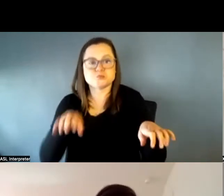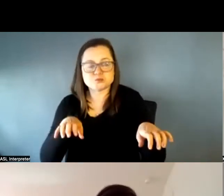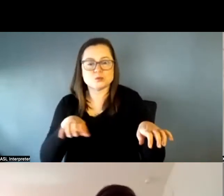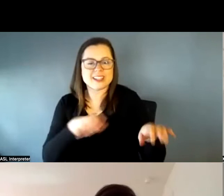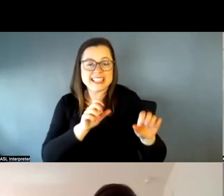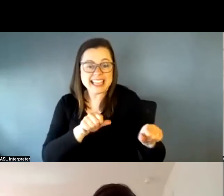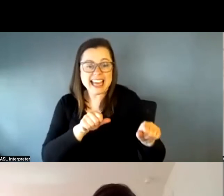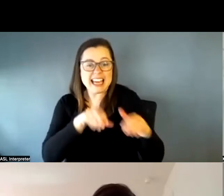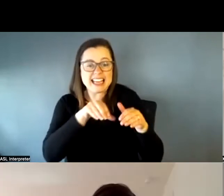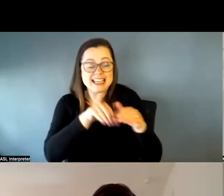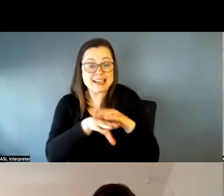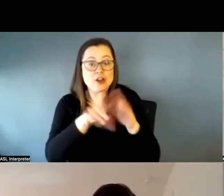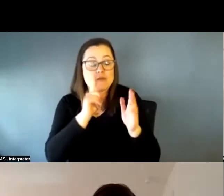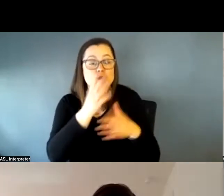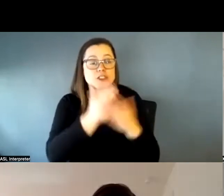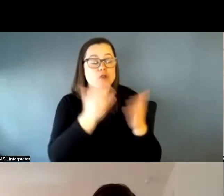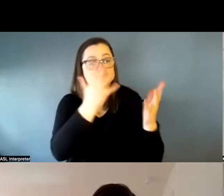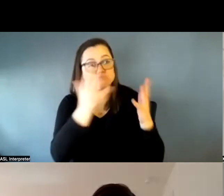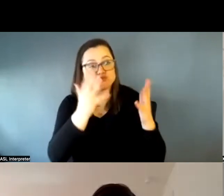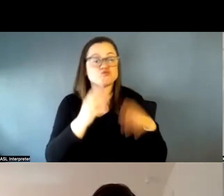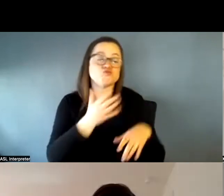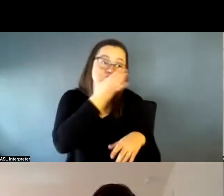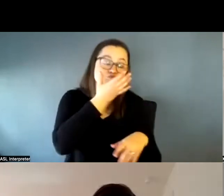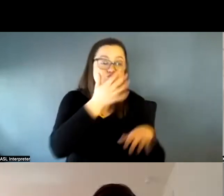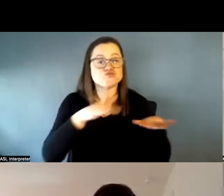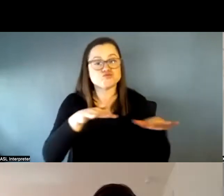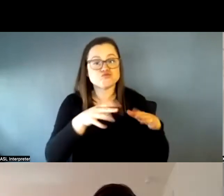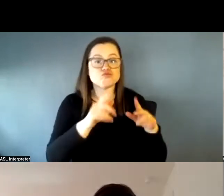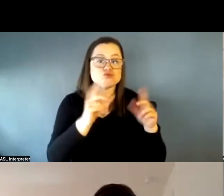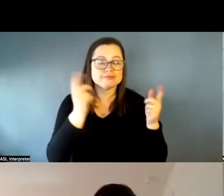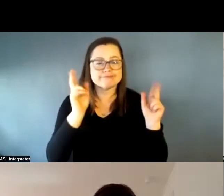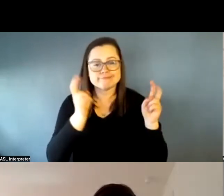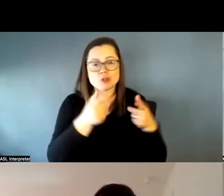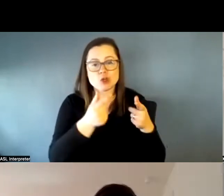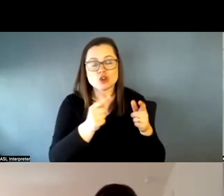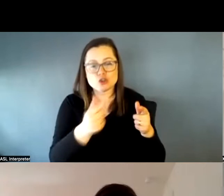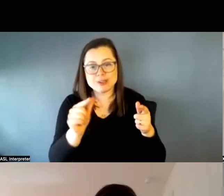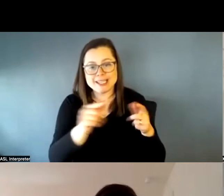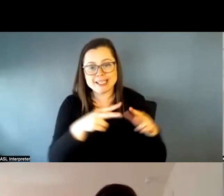woods, you know, like the whole, there's the whole rainforest,